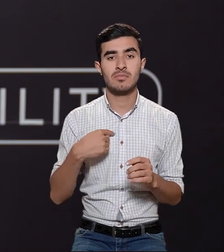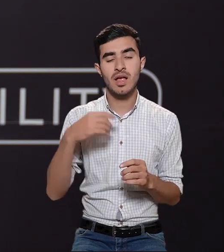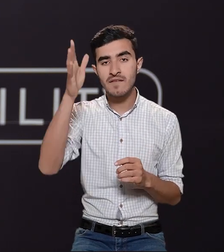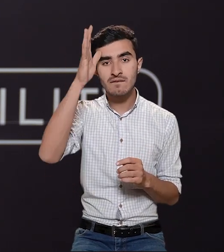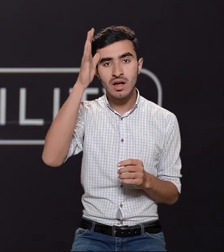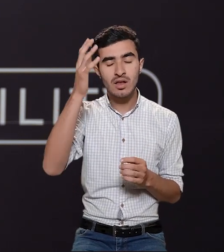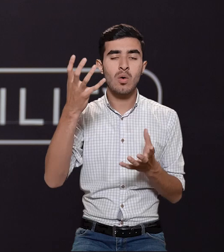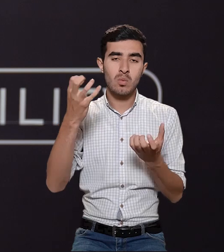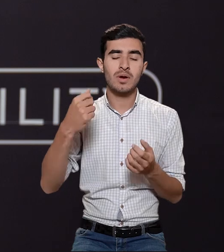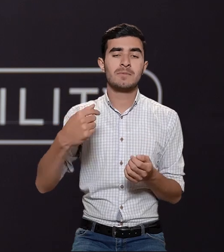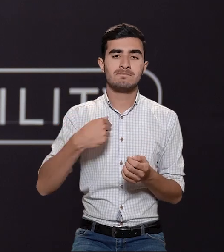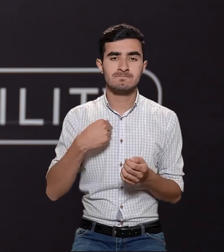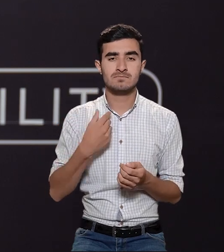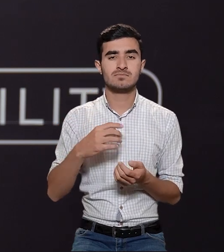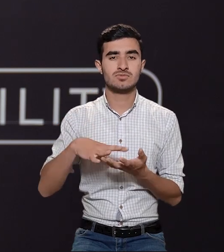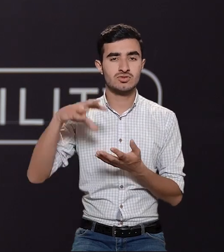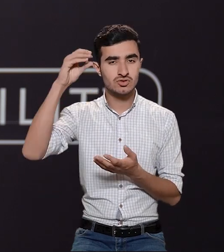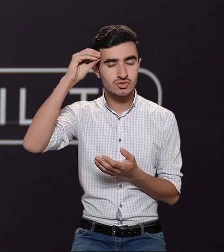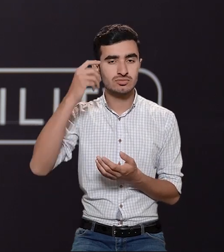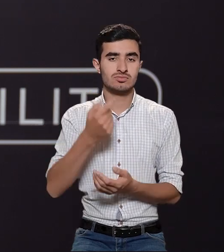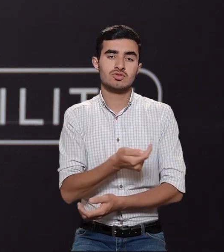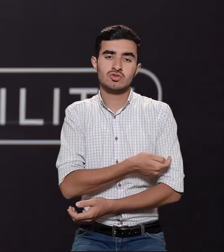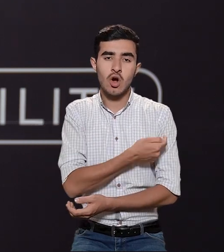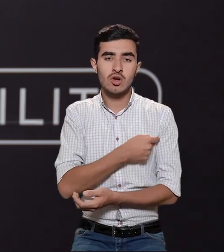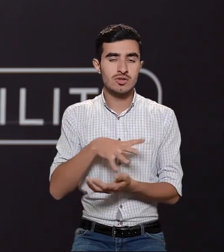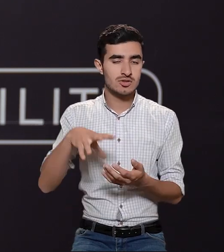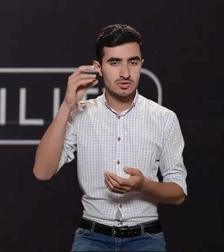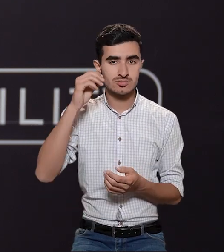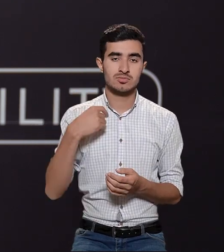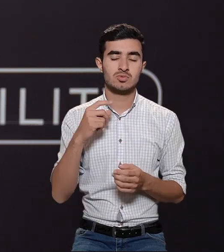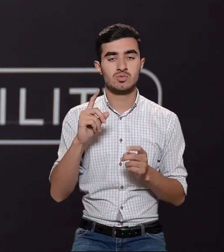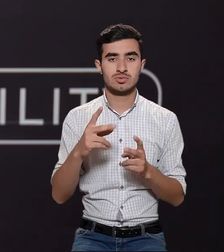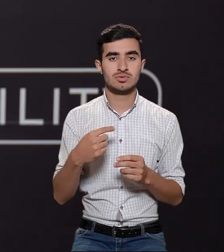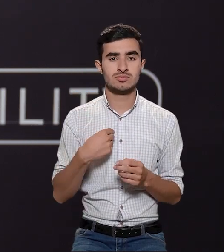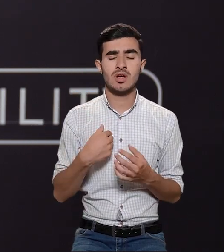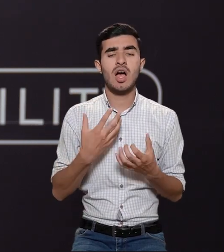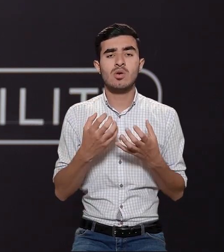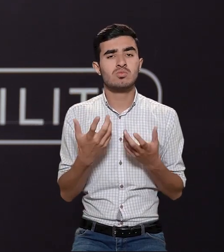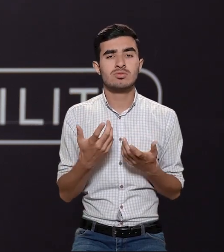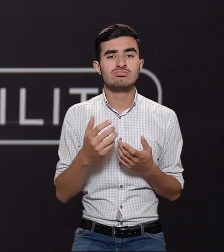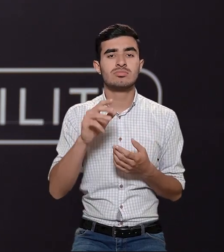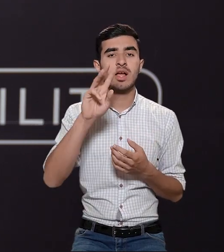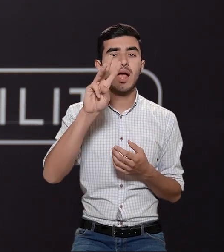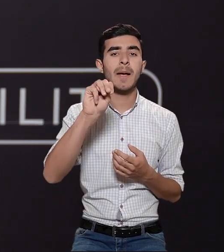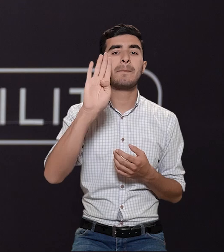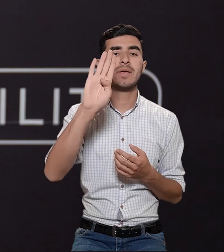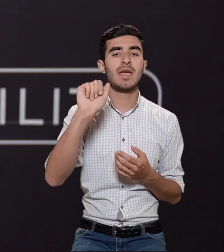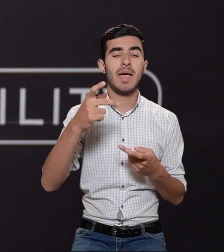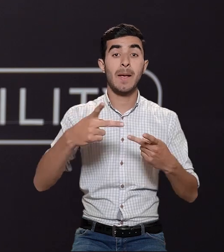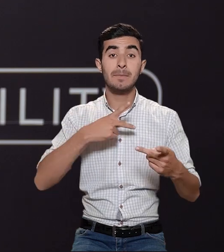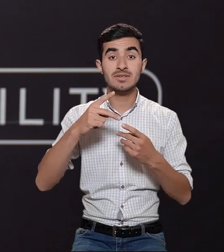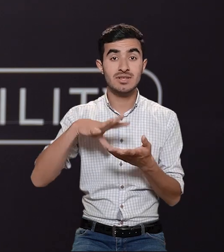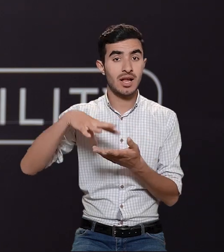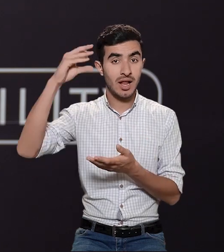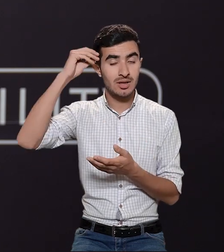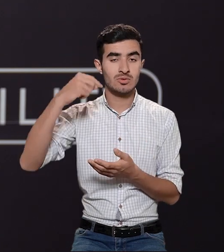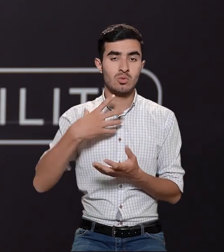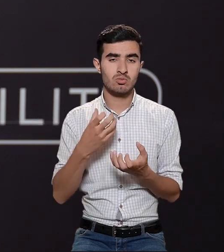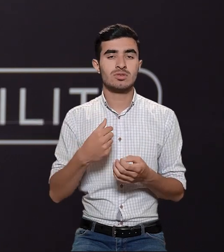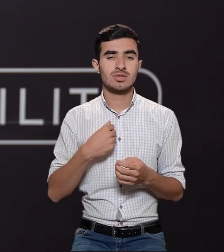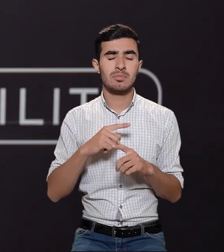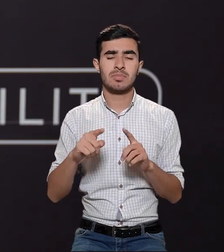wanted me to become a doctor. I wanted to do MBA because of the business background. Somehow I wanted